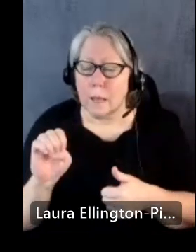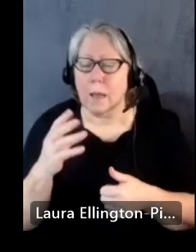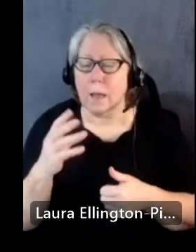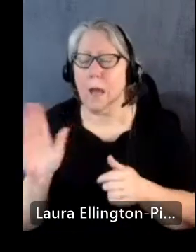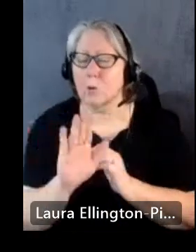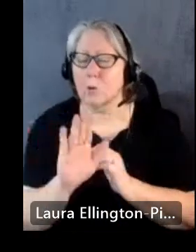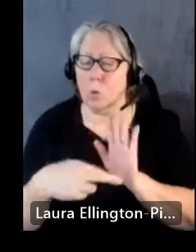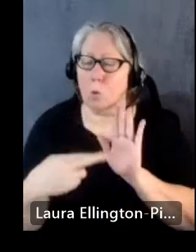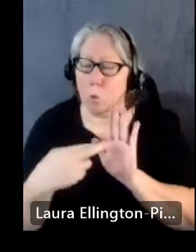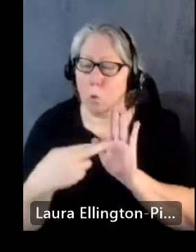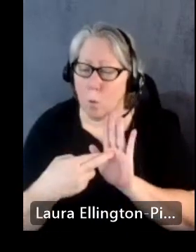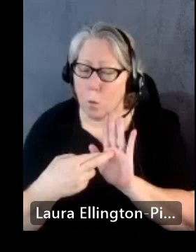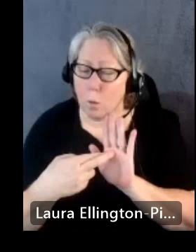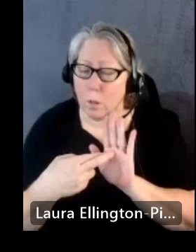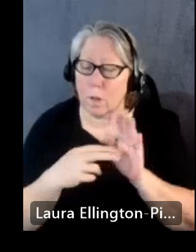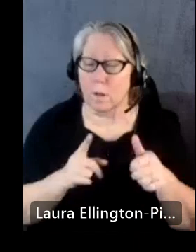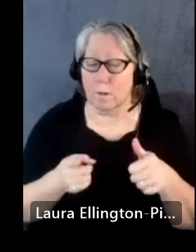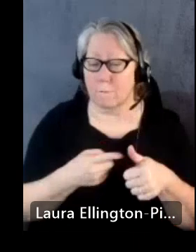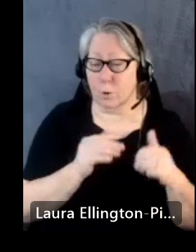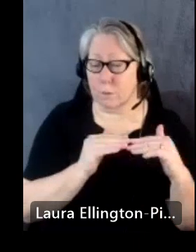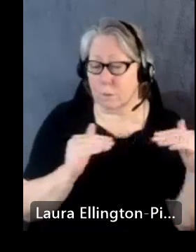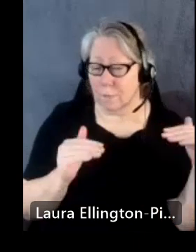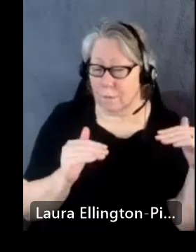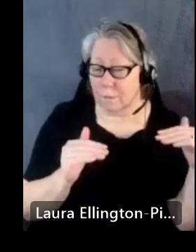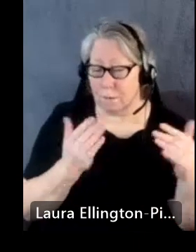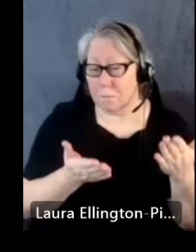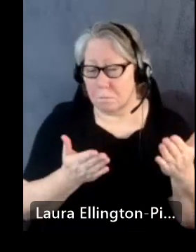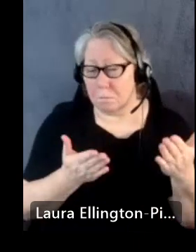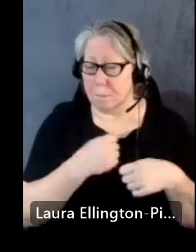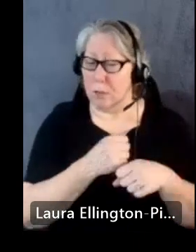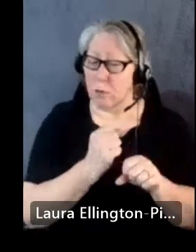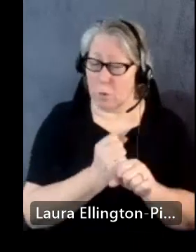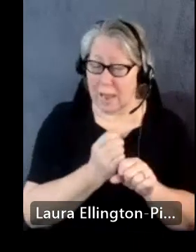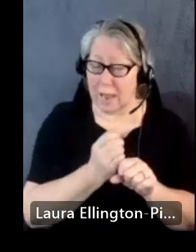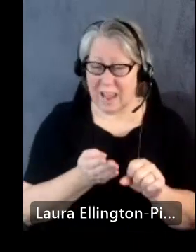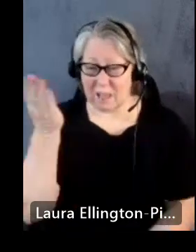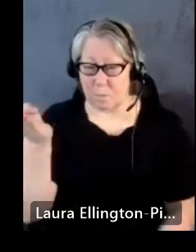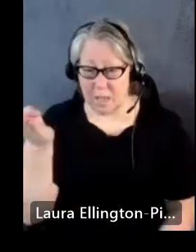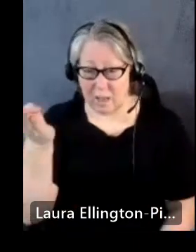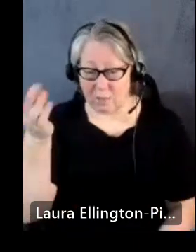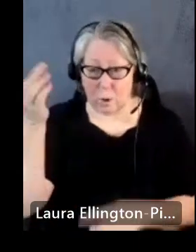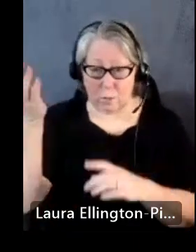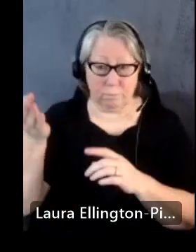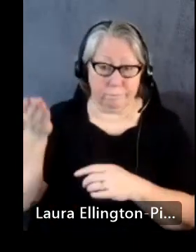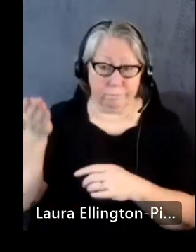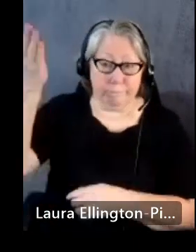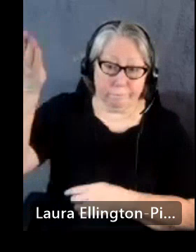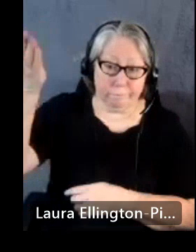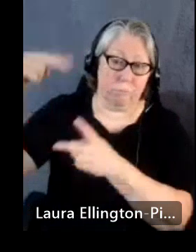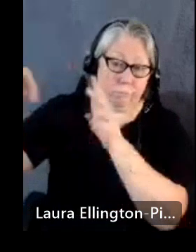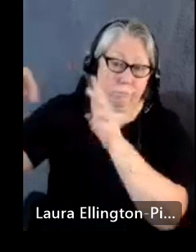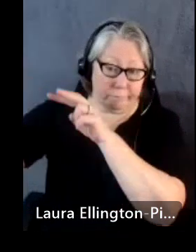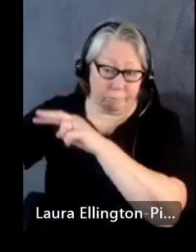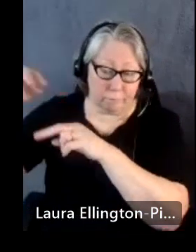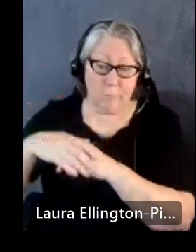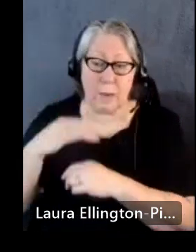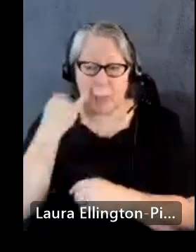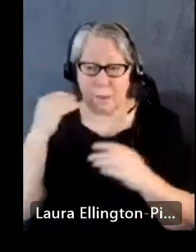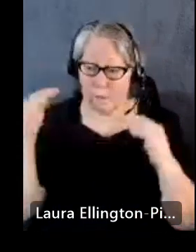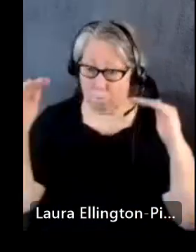at the first level, then maybe you can only create and then submit to higher levels. And then if you're at the higher agency level, then you